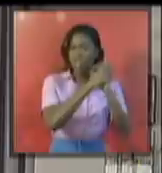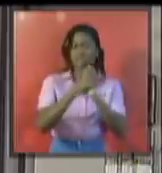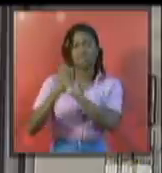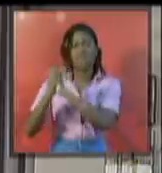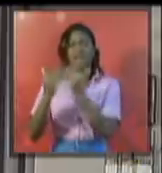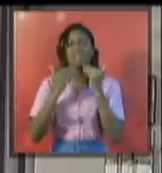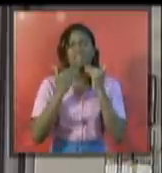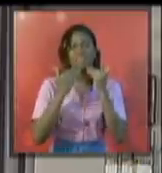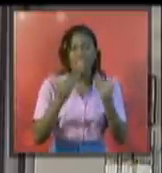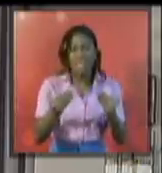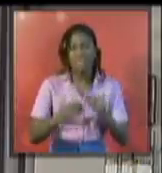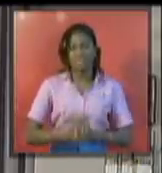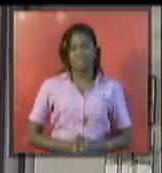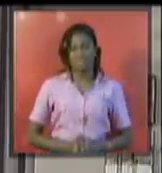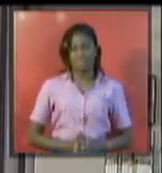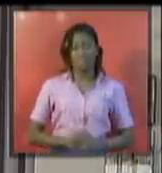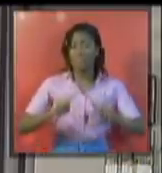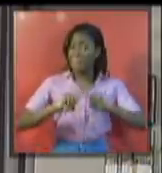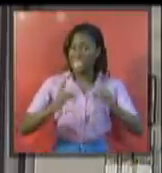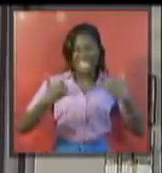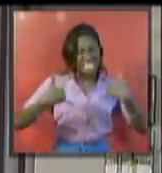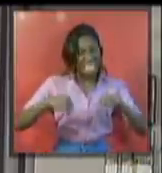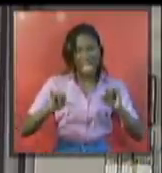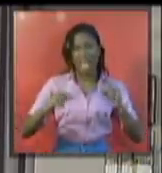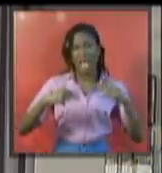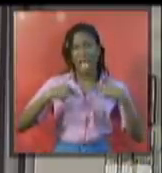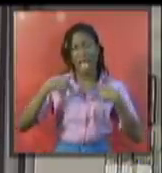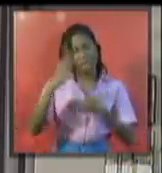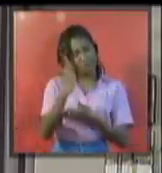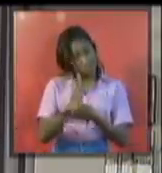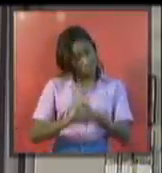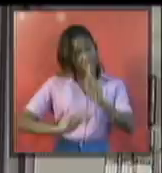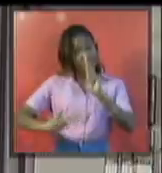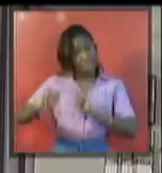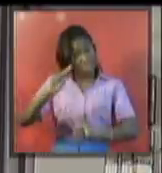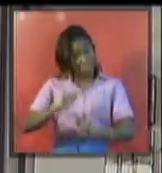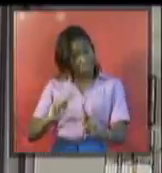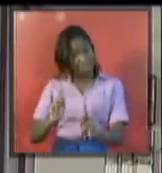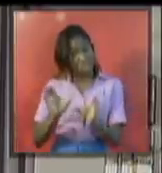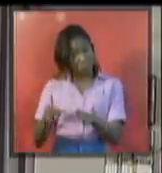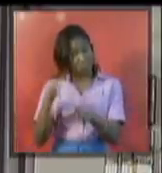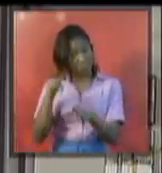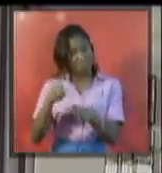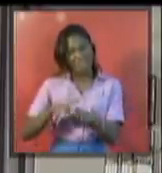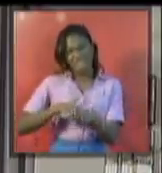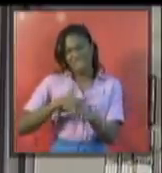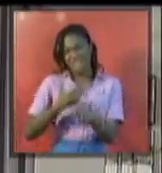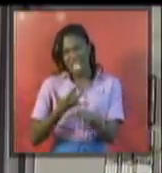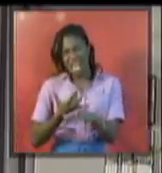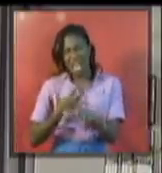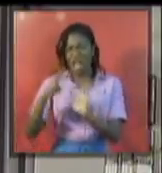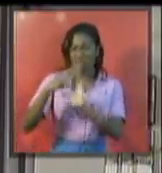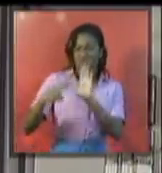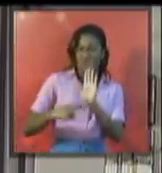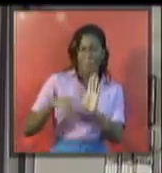them, there are still pockets of persons who feel that these measures don't apply to